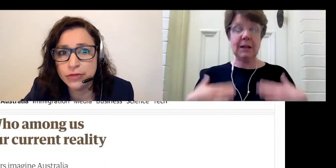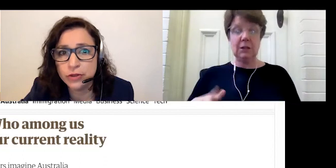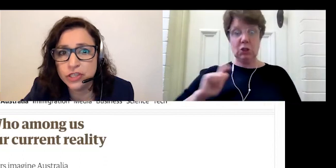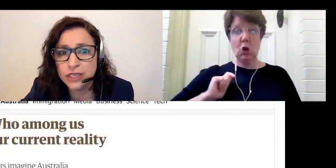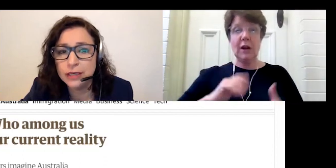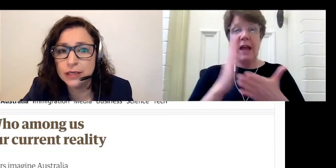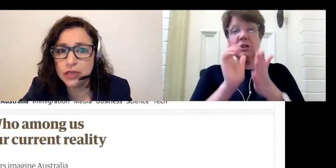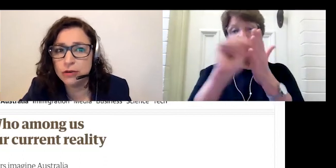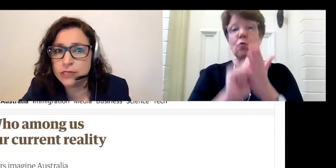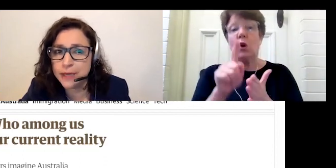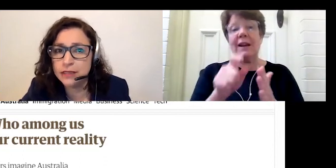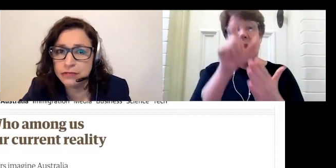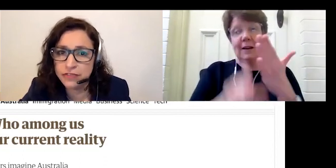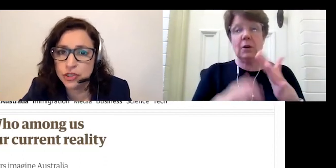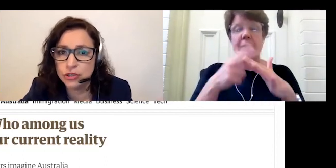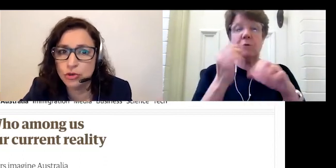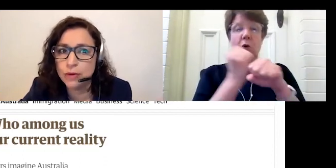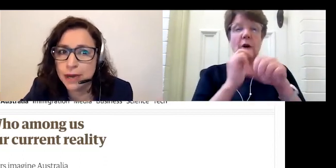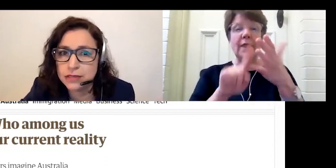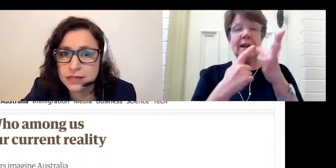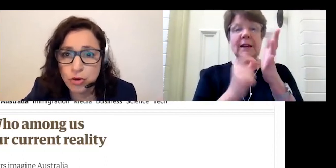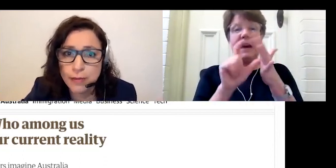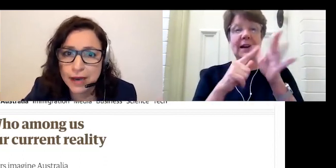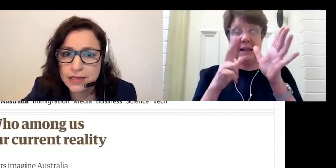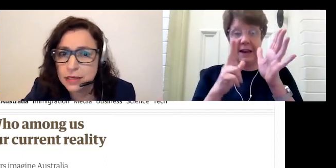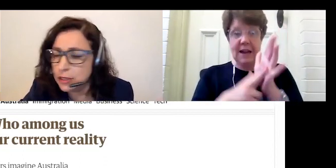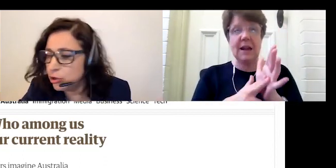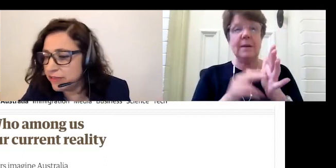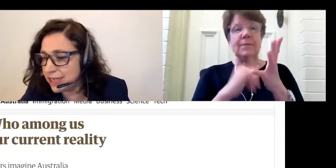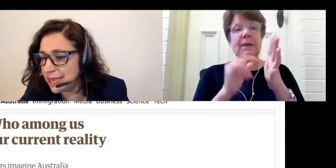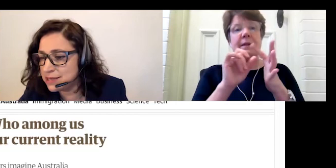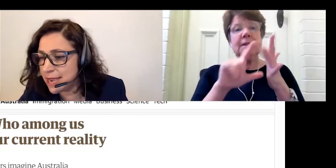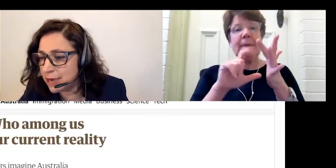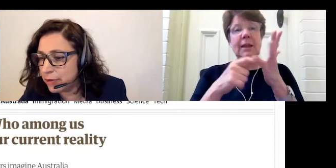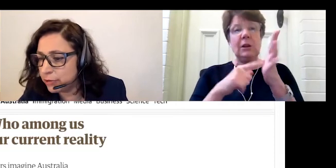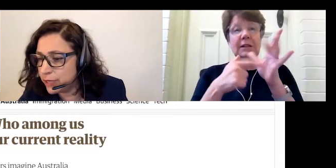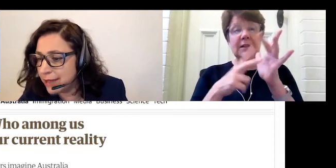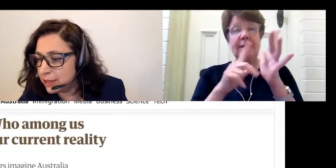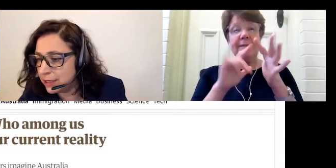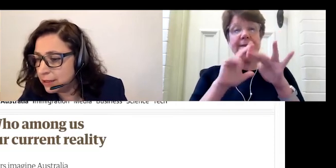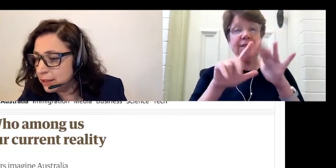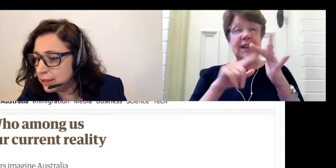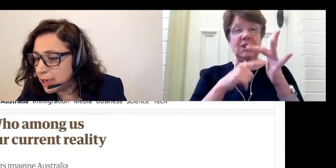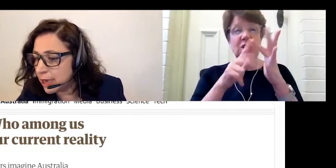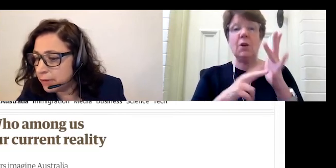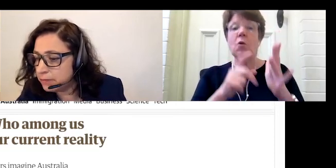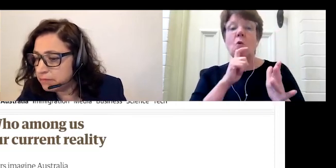Australia anthology, titled Speculative Fiction, Who Among Us Could Have Guessed Our Current Reality?